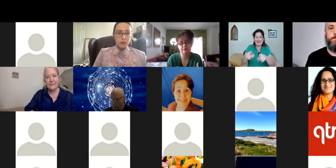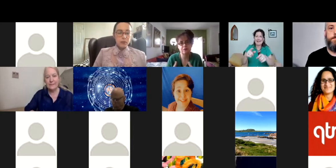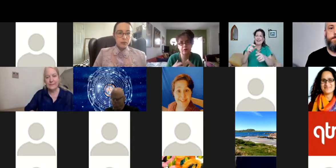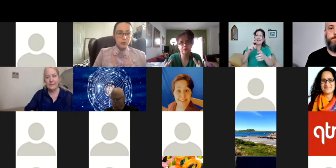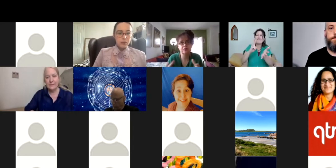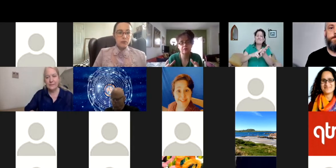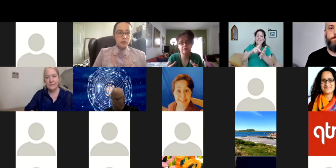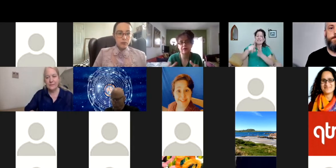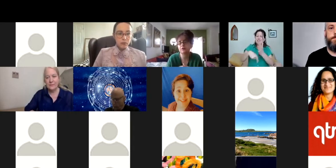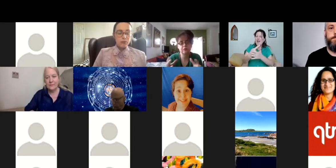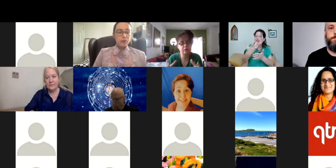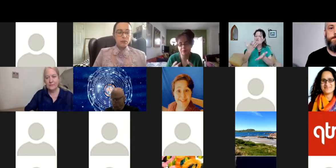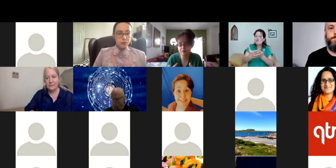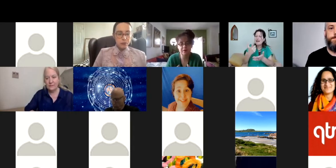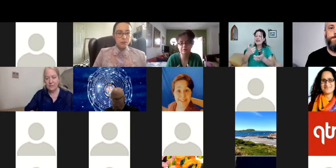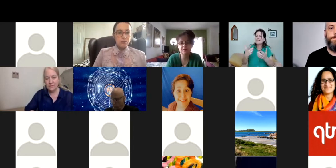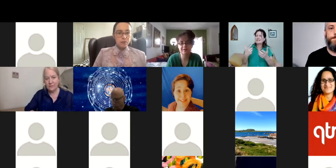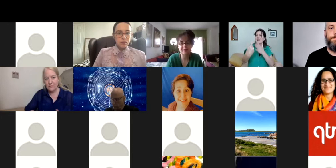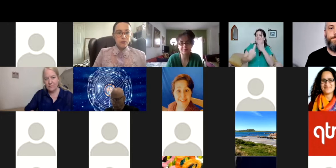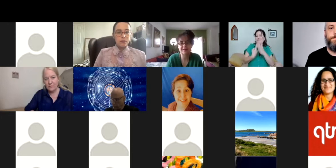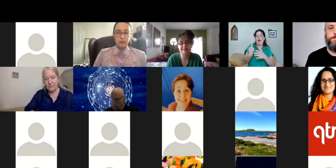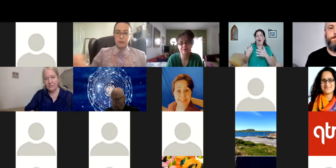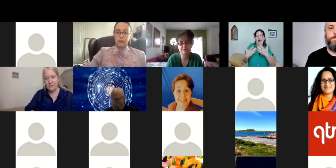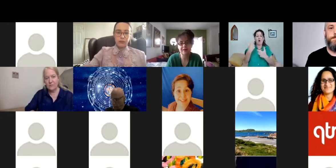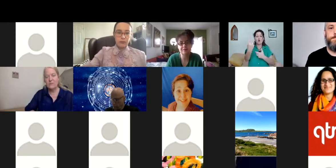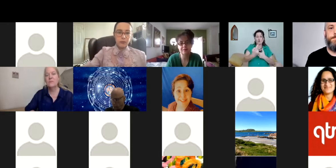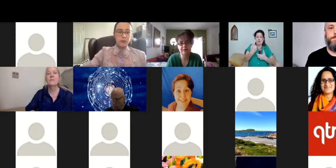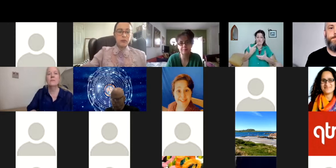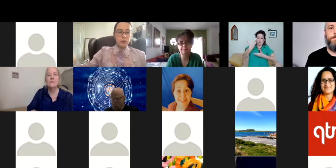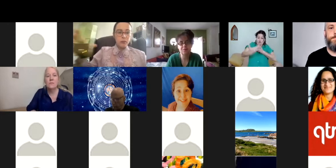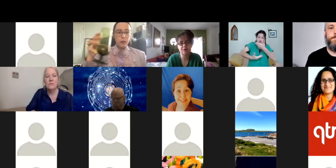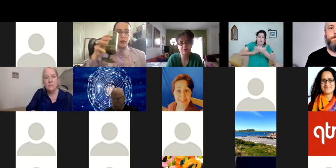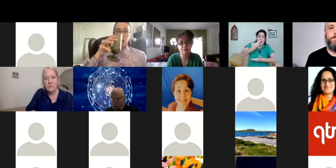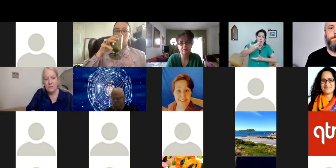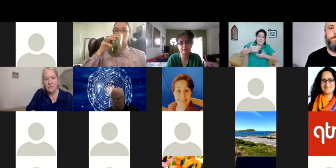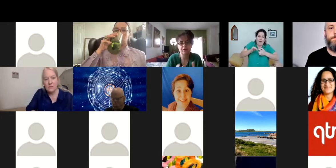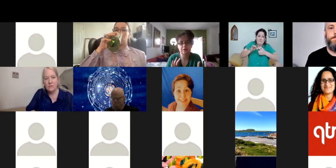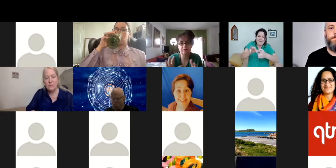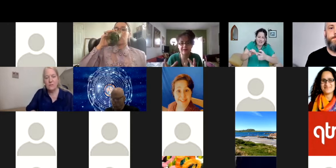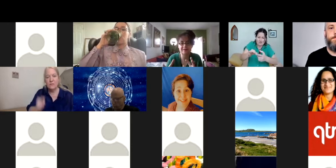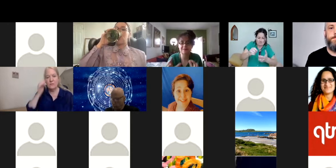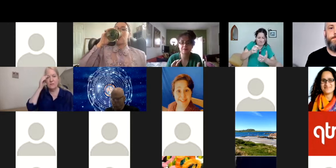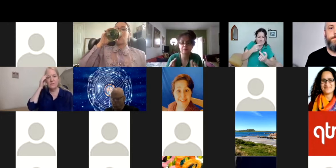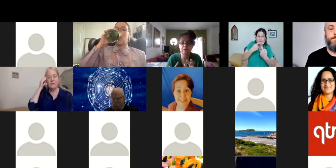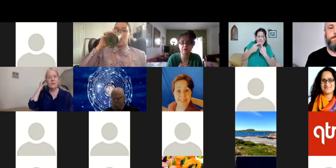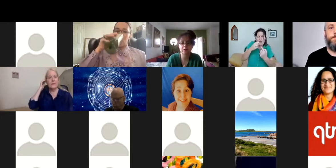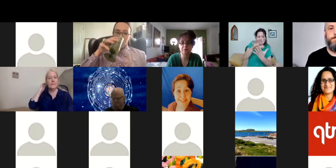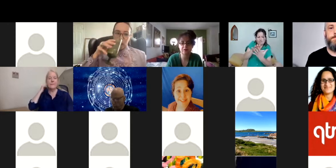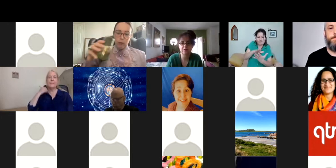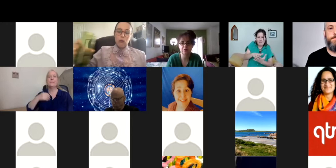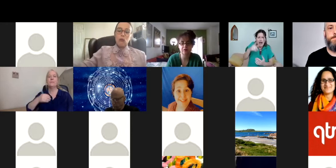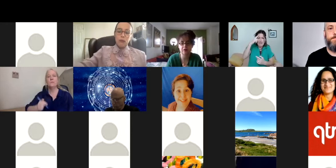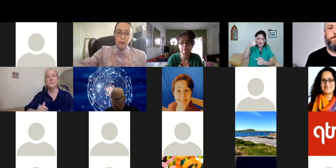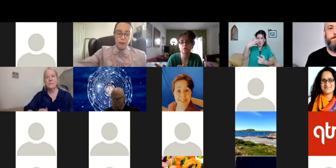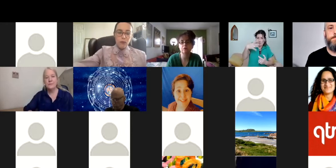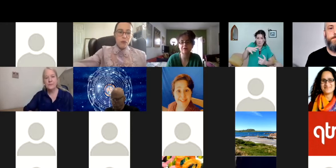the description of how you describe yourself in the application, and I think there are enough links that you've described that